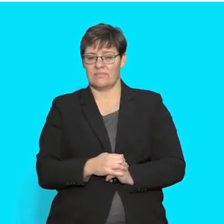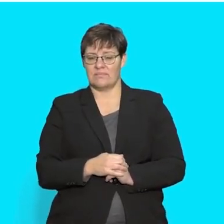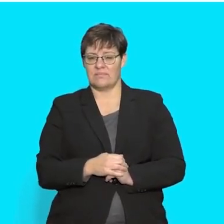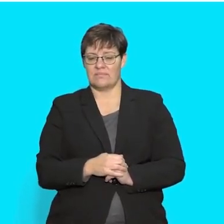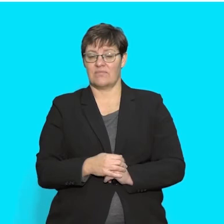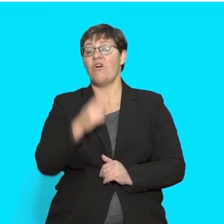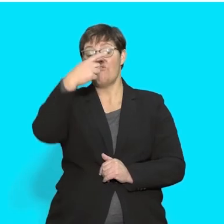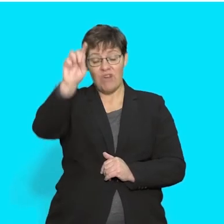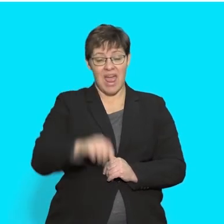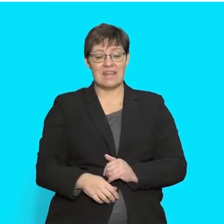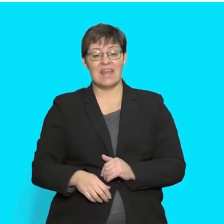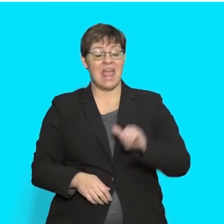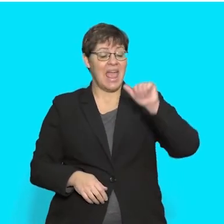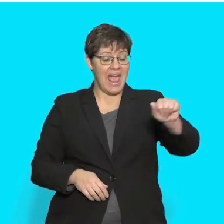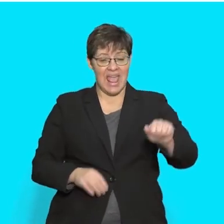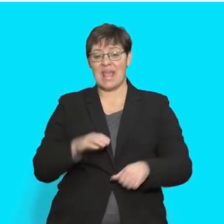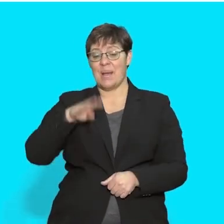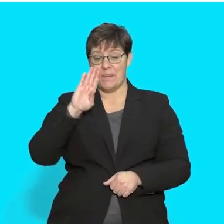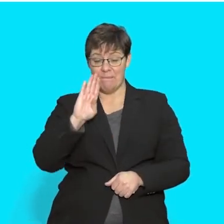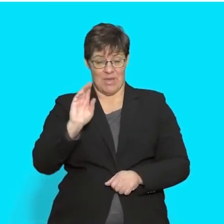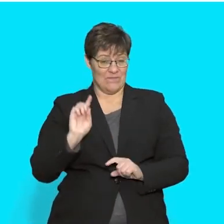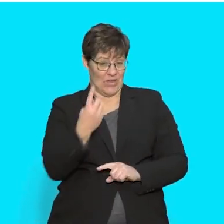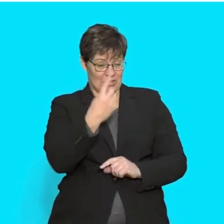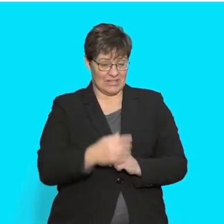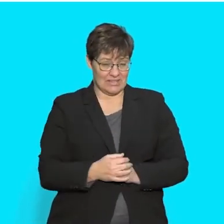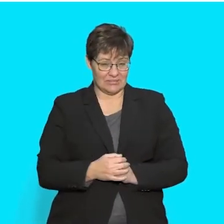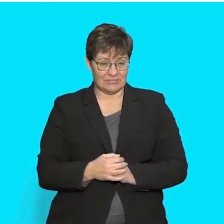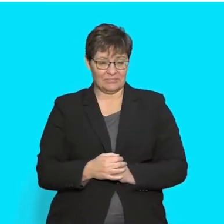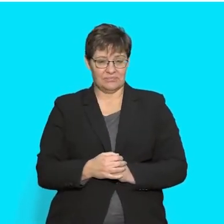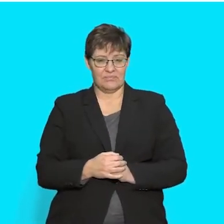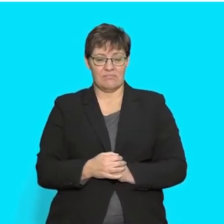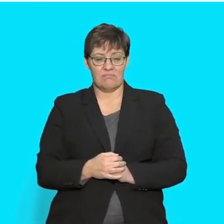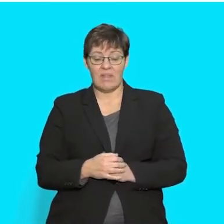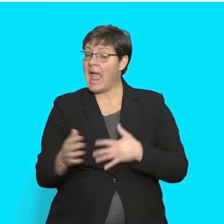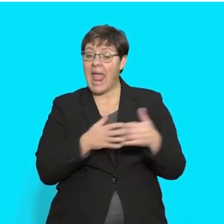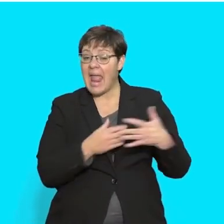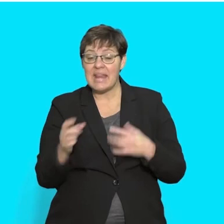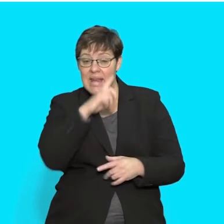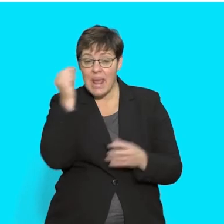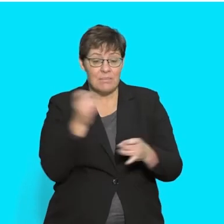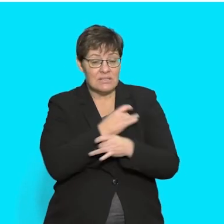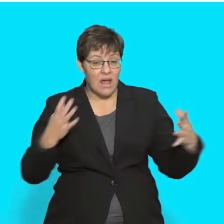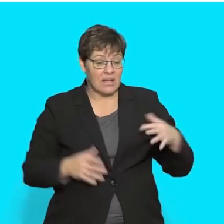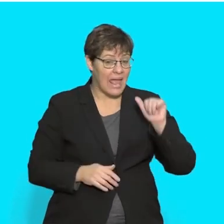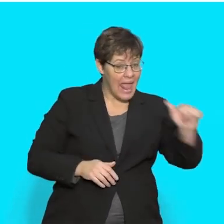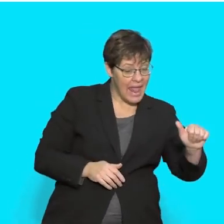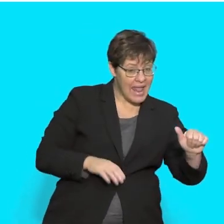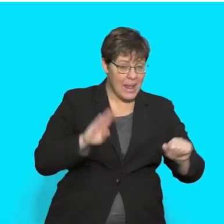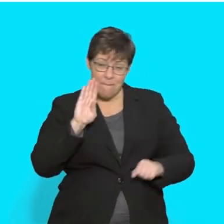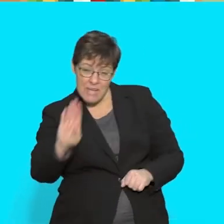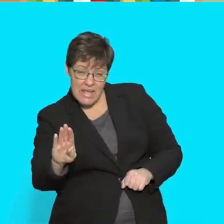That's right. A and B, of course. Are there any names beginning with A or B?